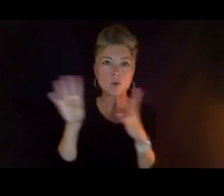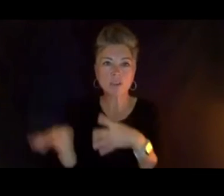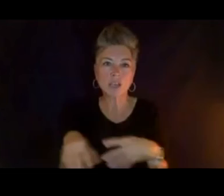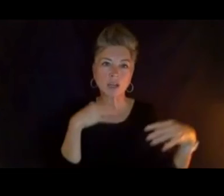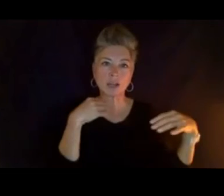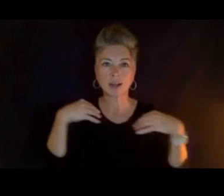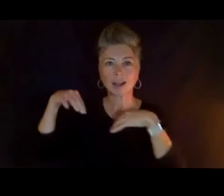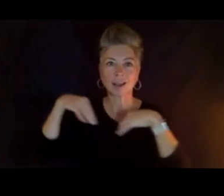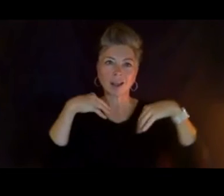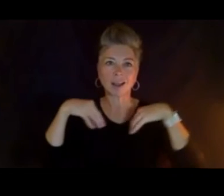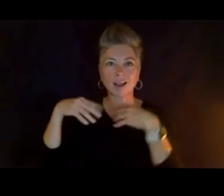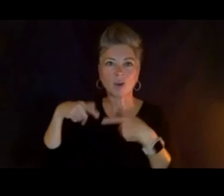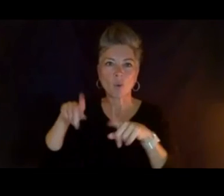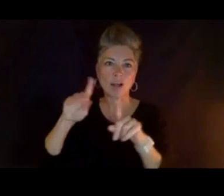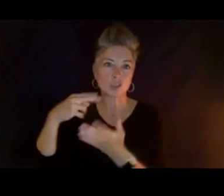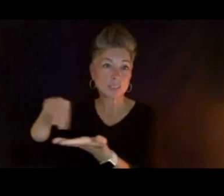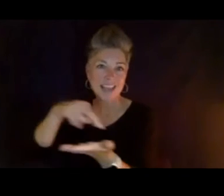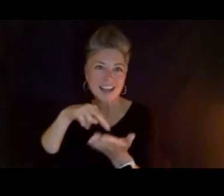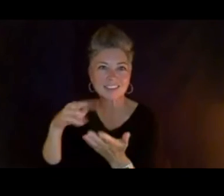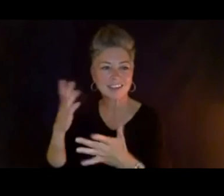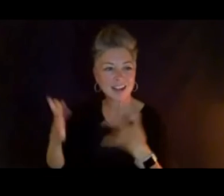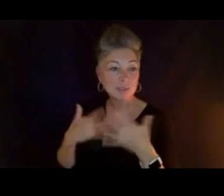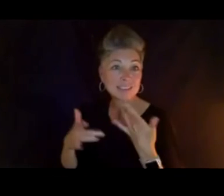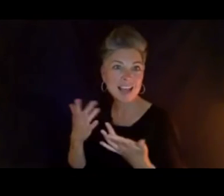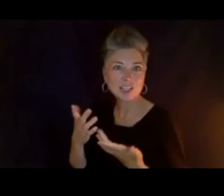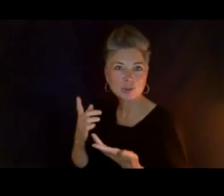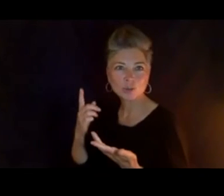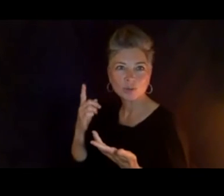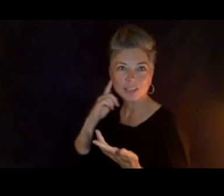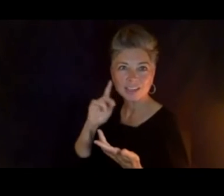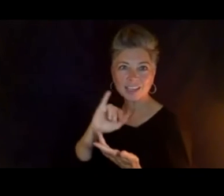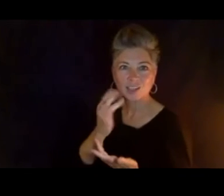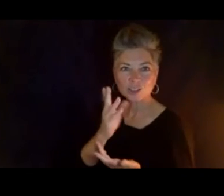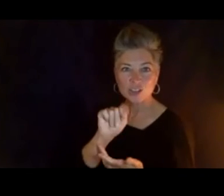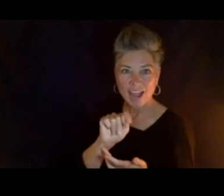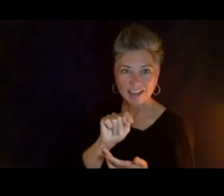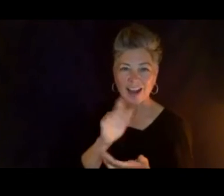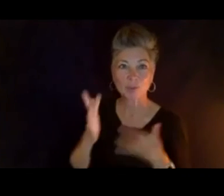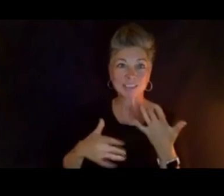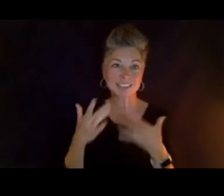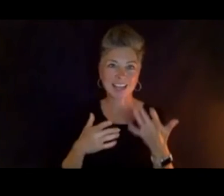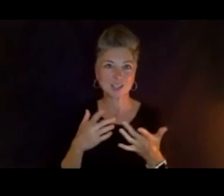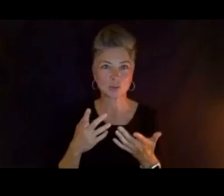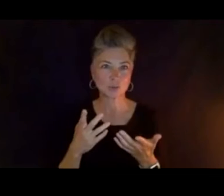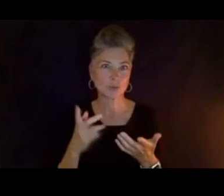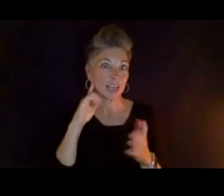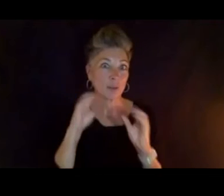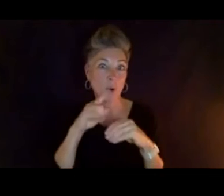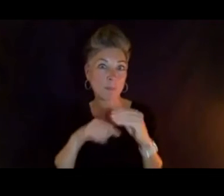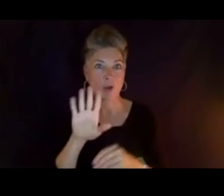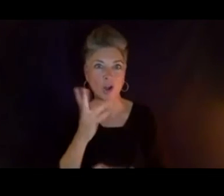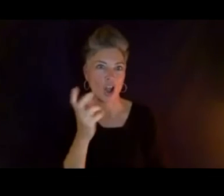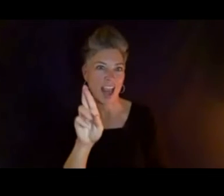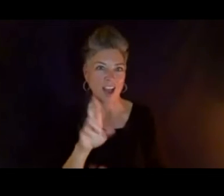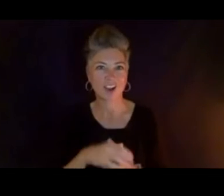got, as much as I was excited to hear Janet, I was, like, equally excited to hear Janet's hair. Appear, you know. I